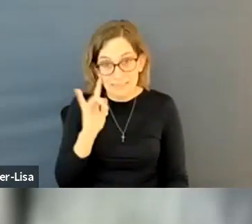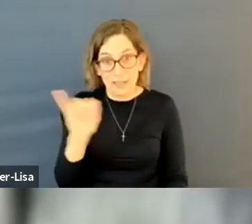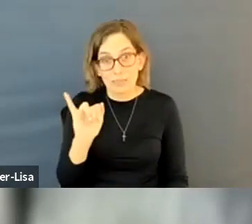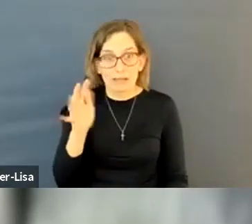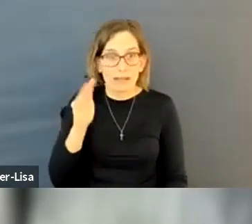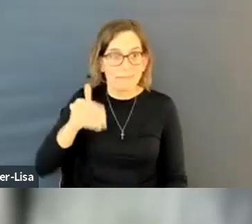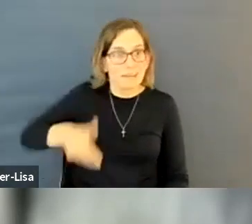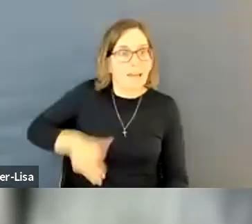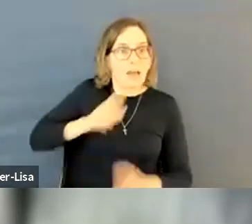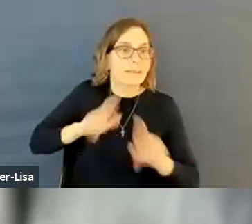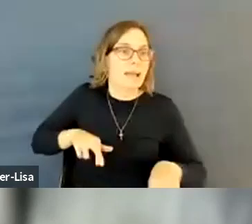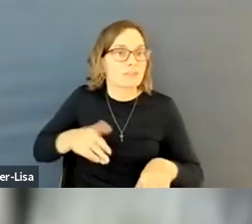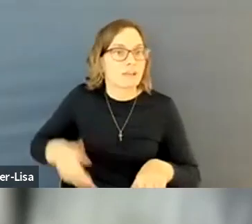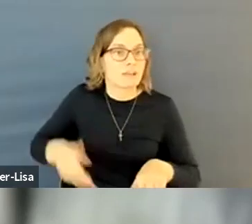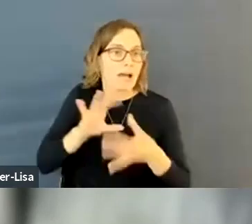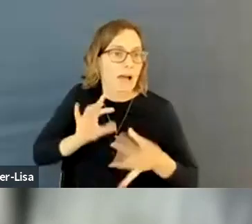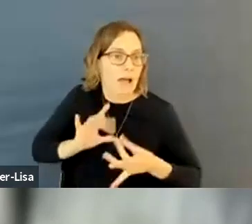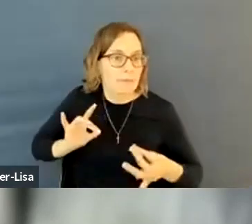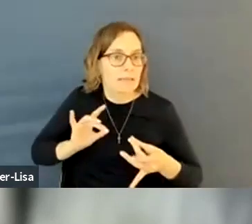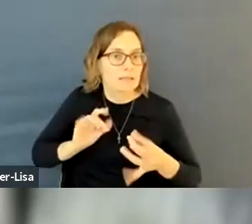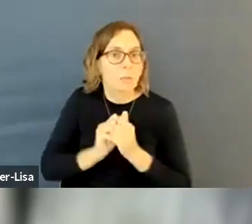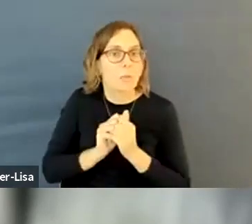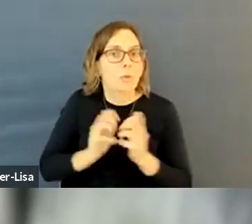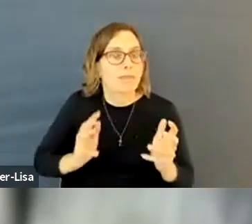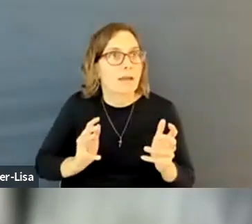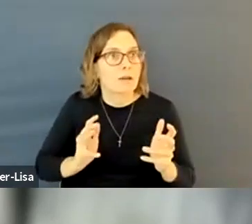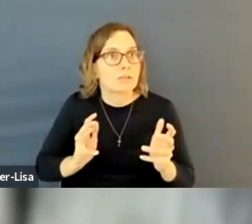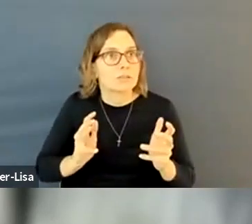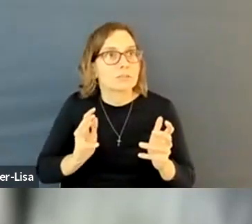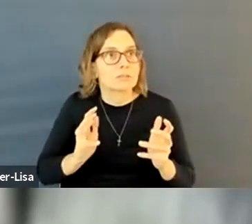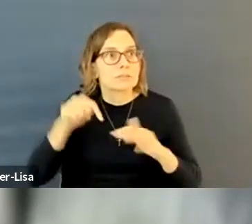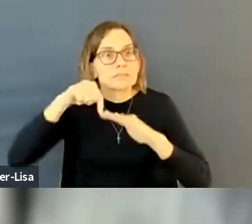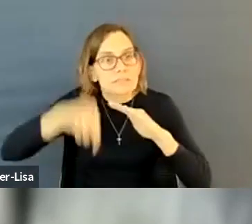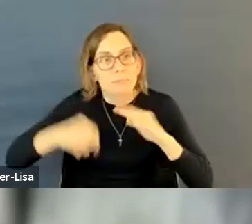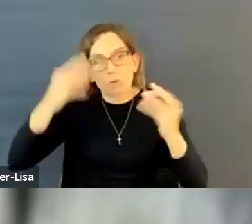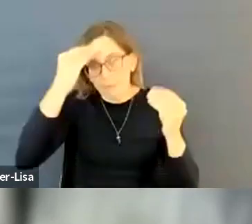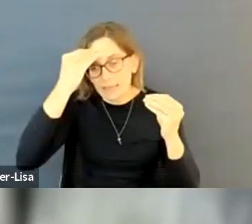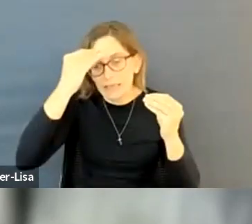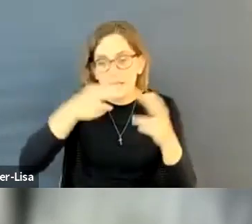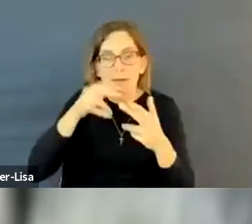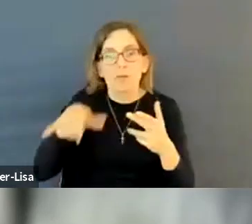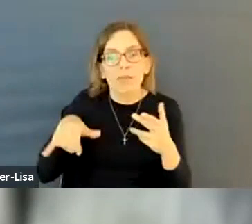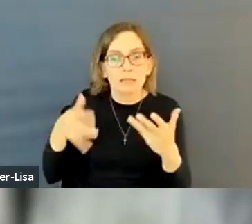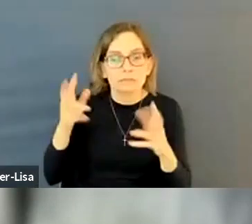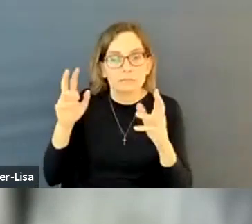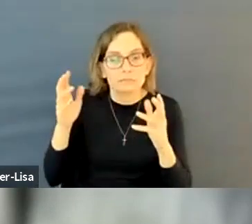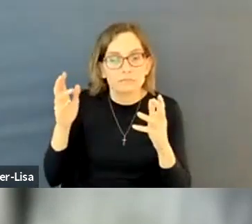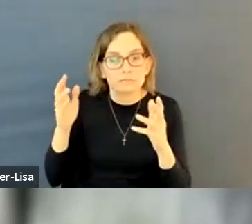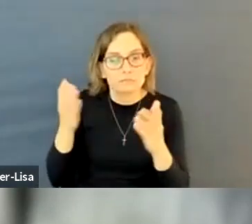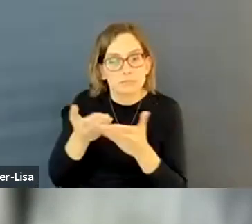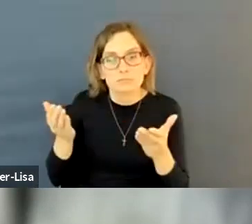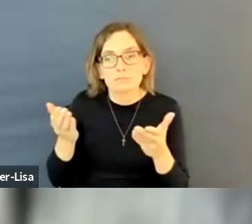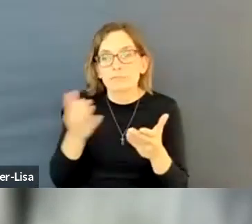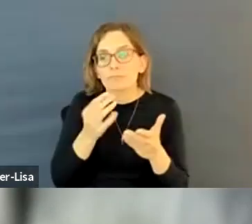gut reactions or gut comments that come off without having, deeper thinking about it. Mm-hmm. And just maybe throwing out,